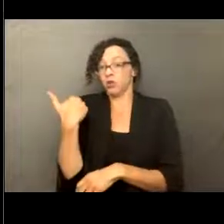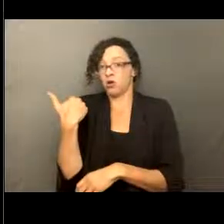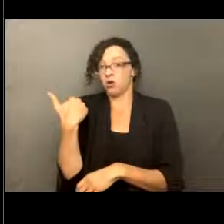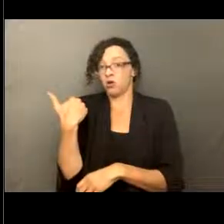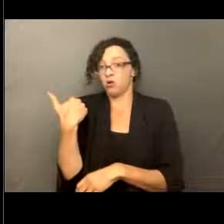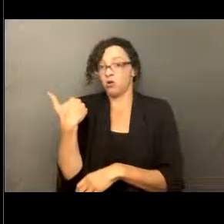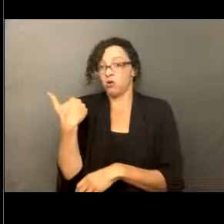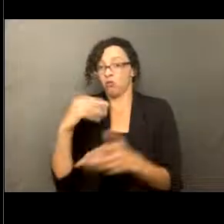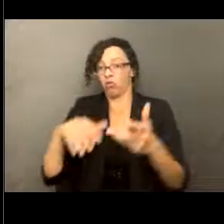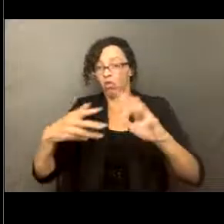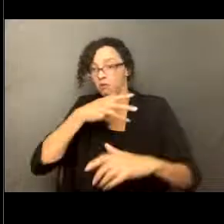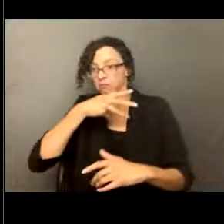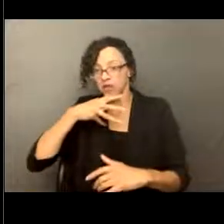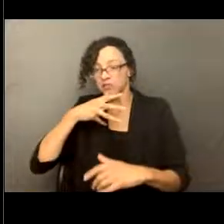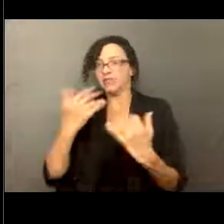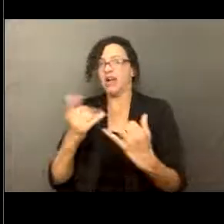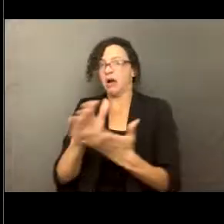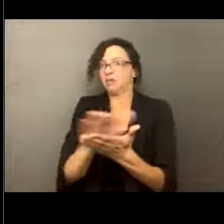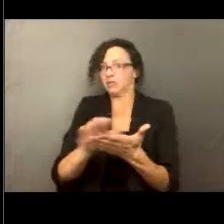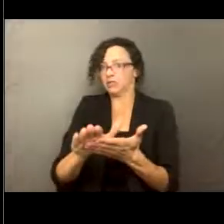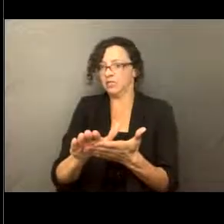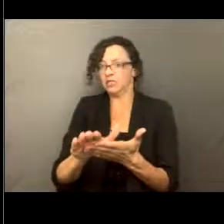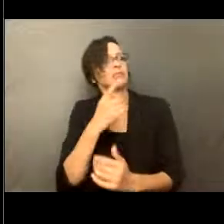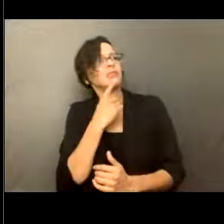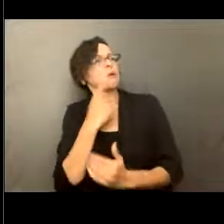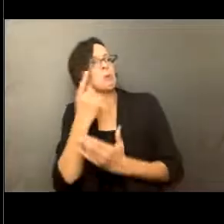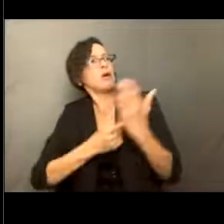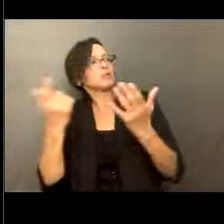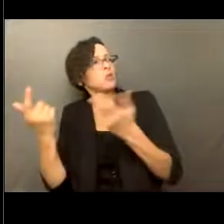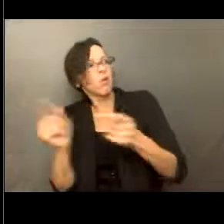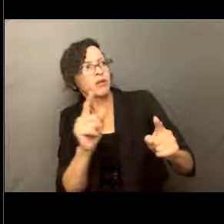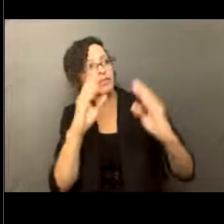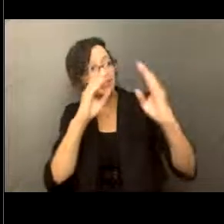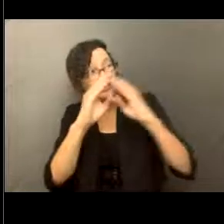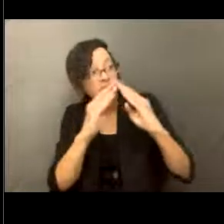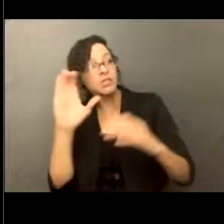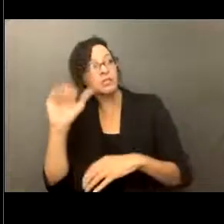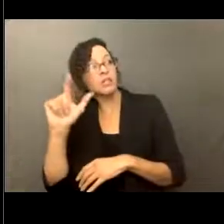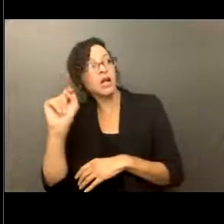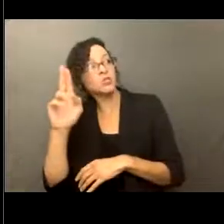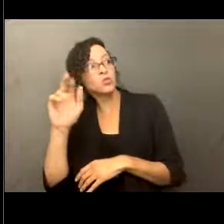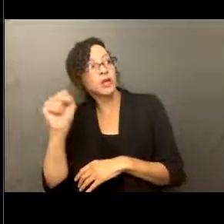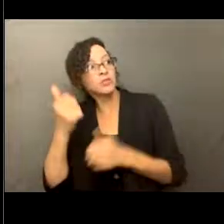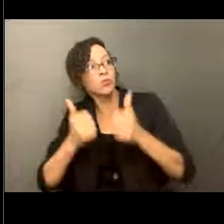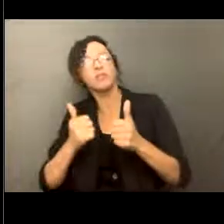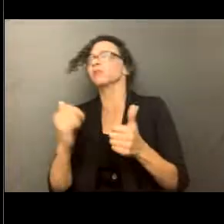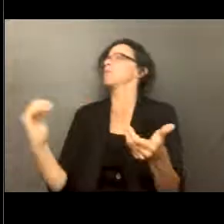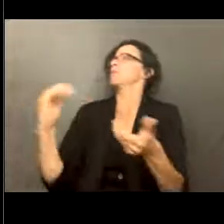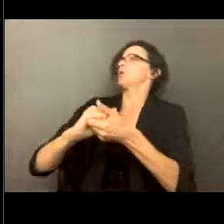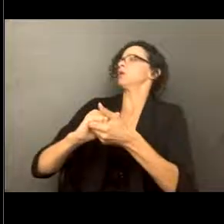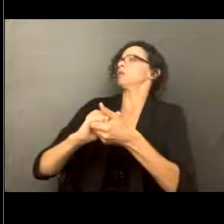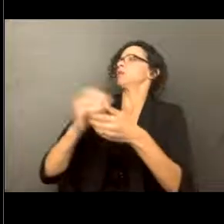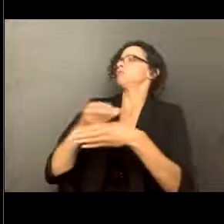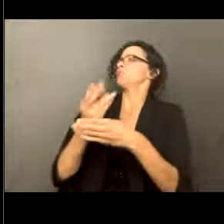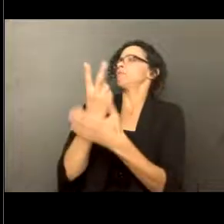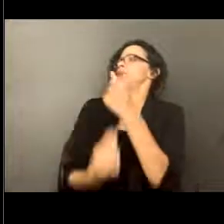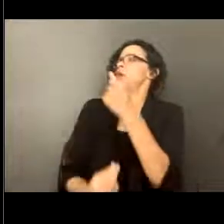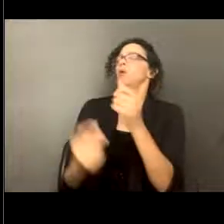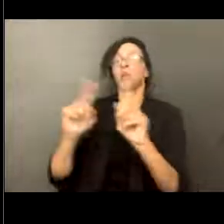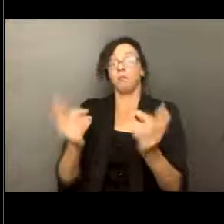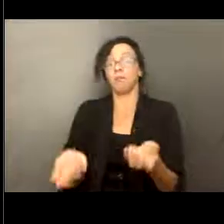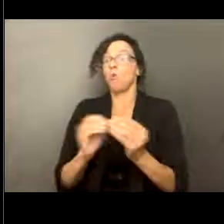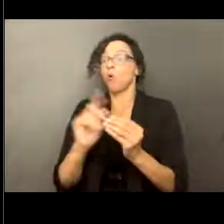going on? Is it the city or is it Caltrans? And I said, well, it's a partnership between both, but more so because of Clean California and the